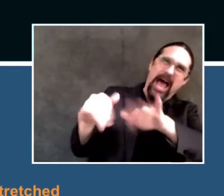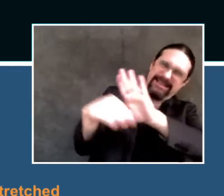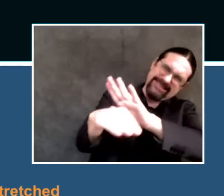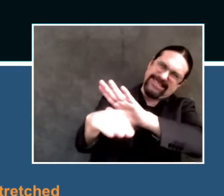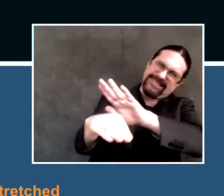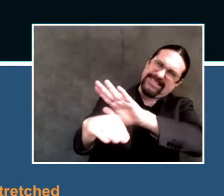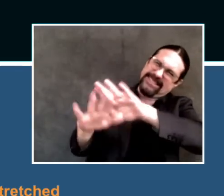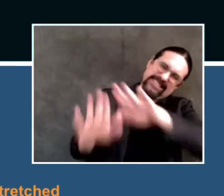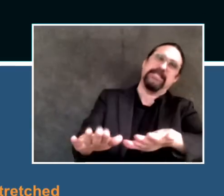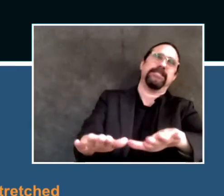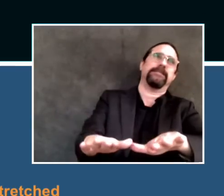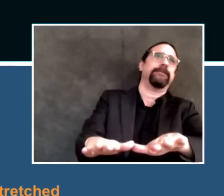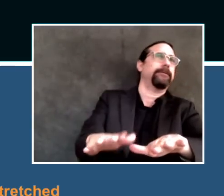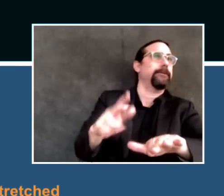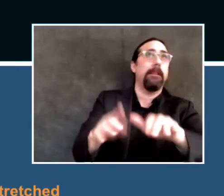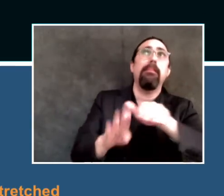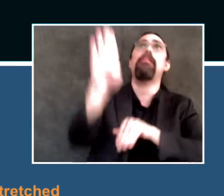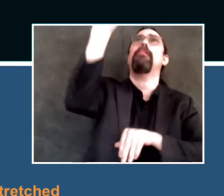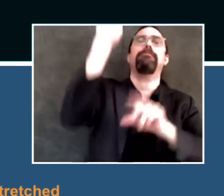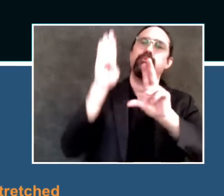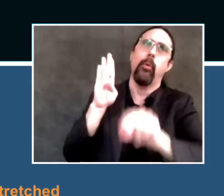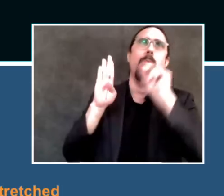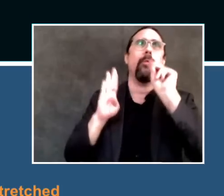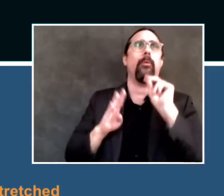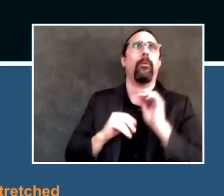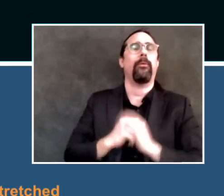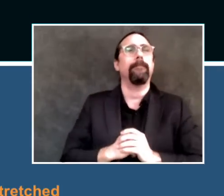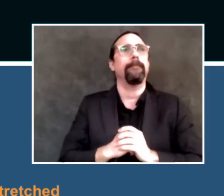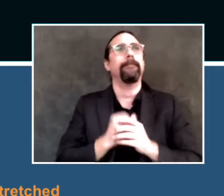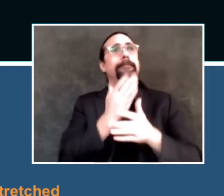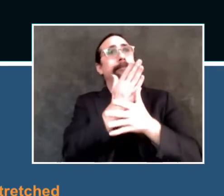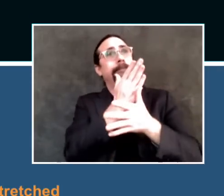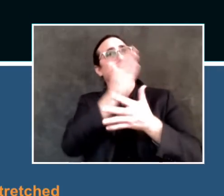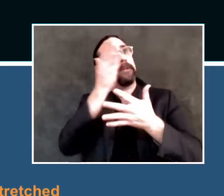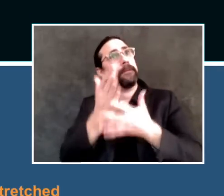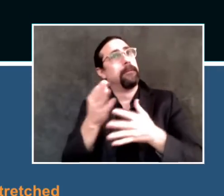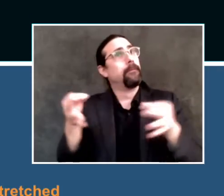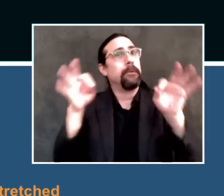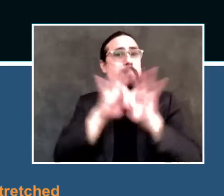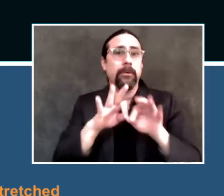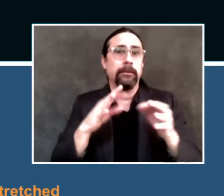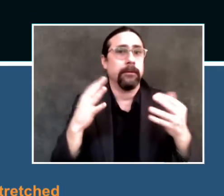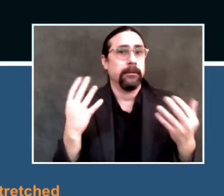Second, our healthcare system, protecting it